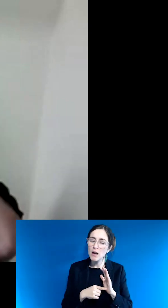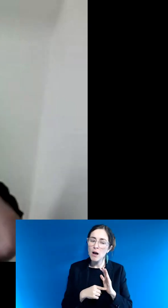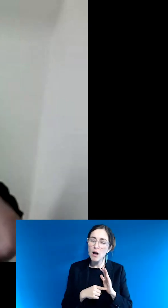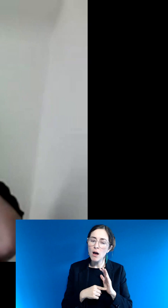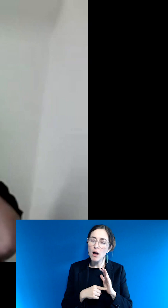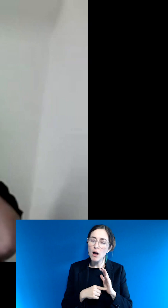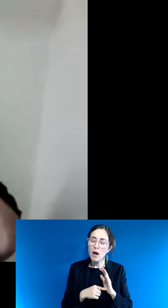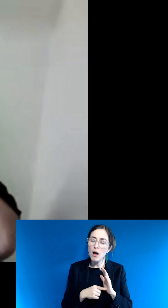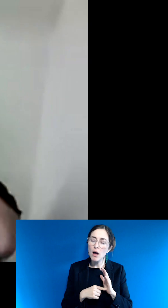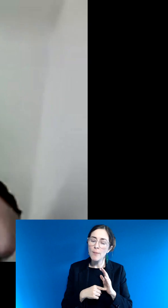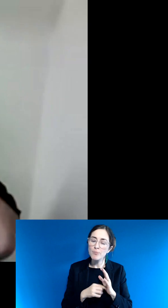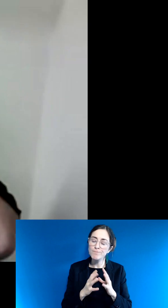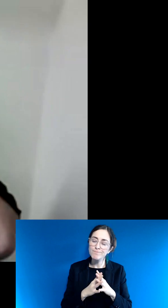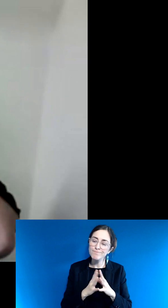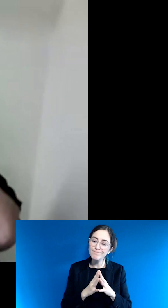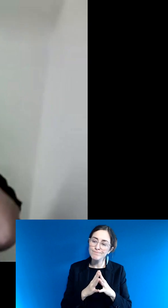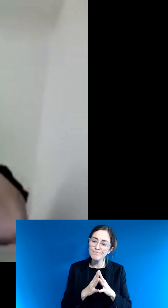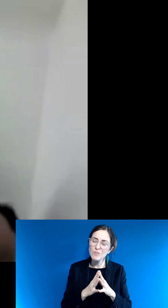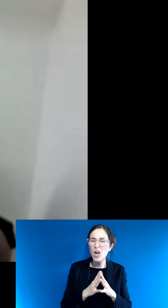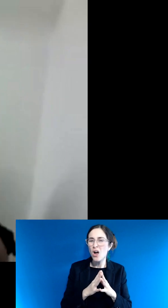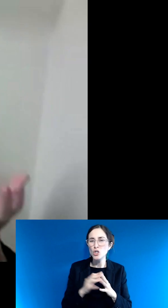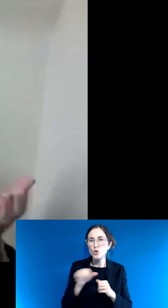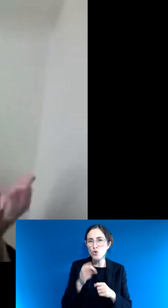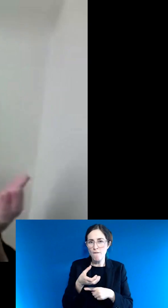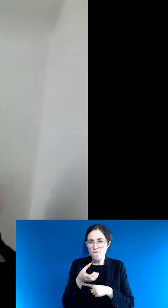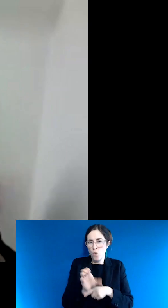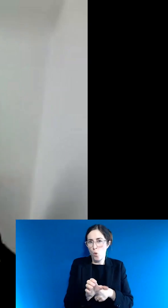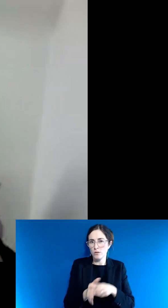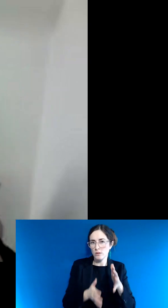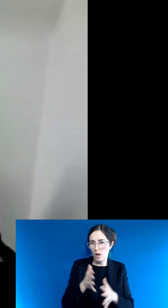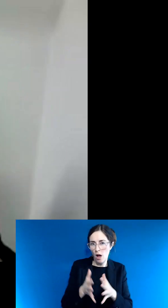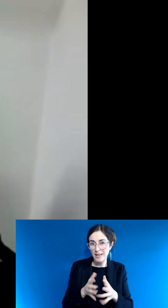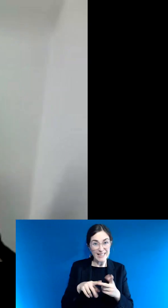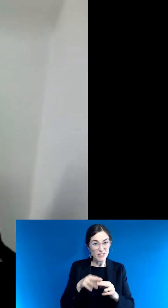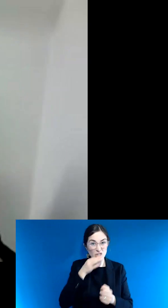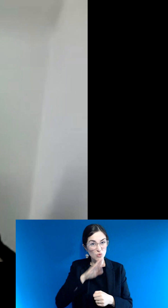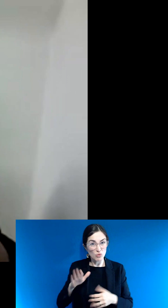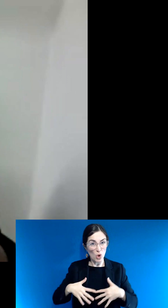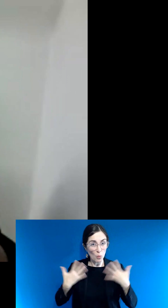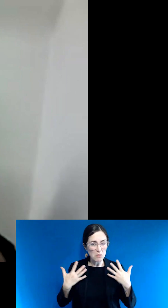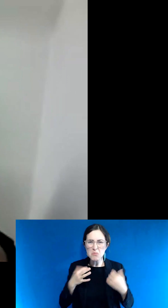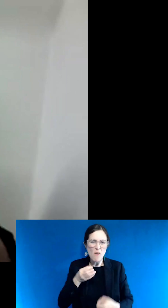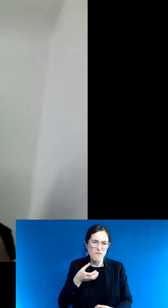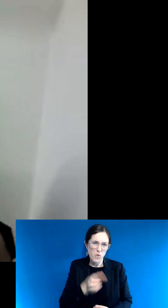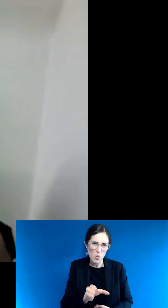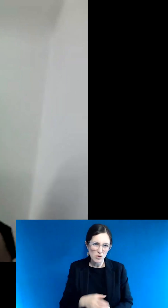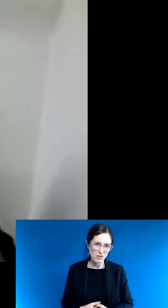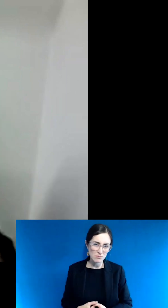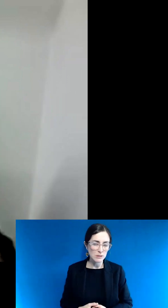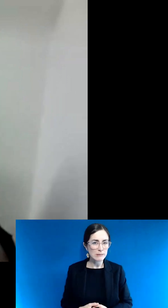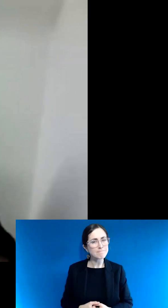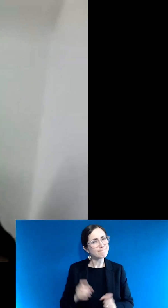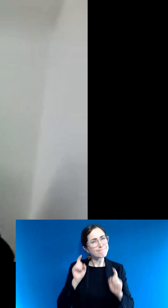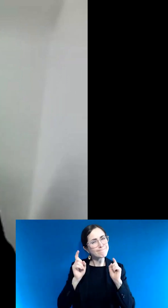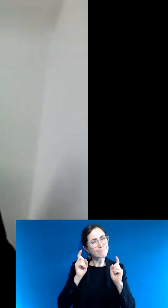that they don't, I wouldn't be trying to force them to sign if they're not feeling a need, but I would